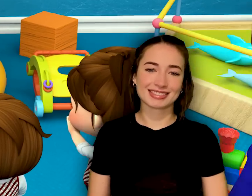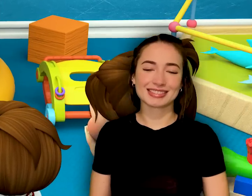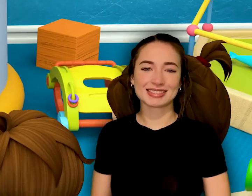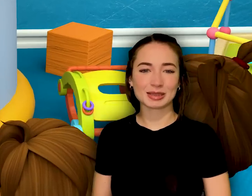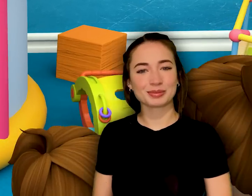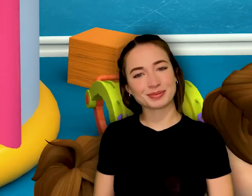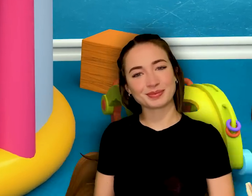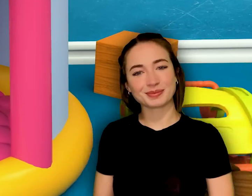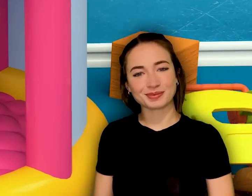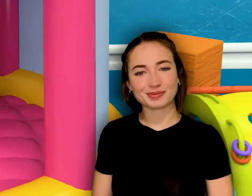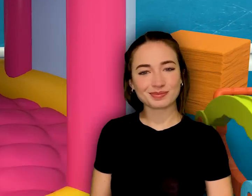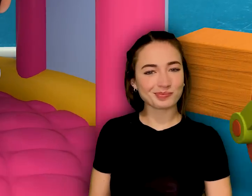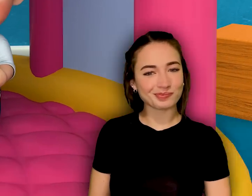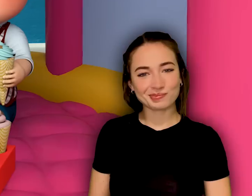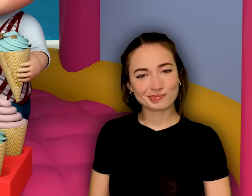up